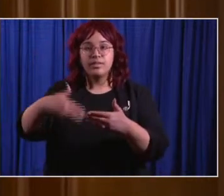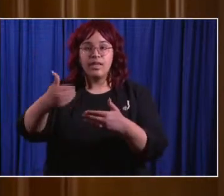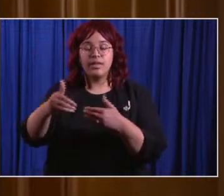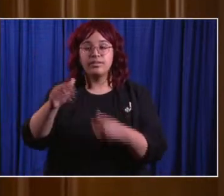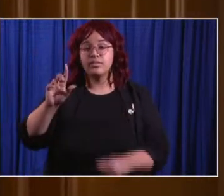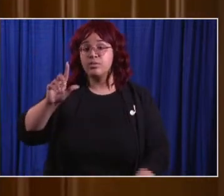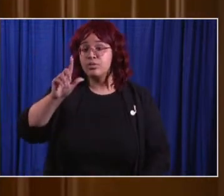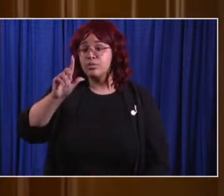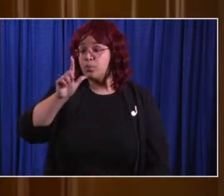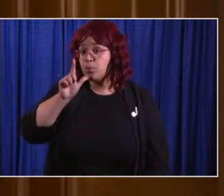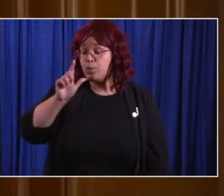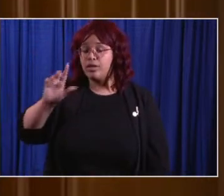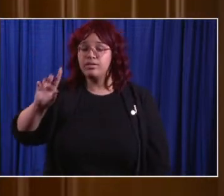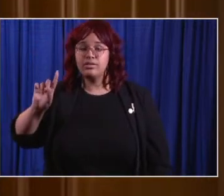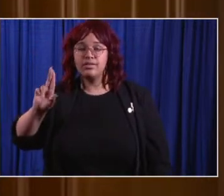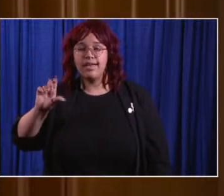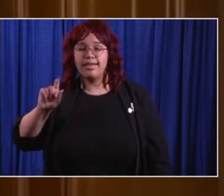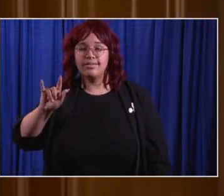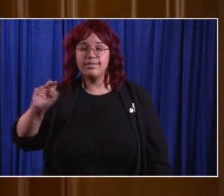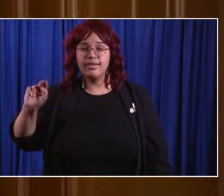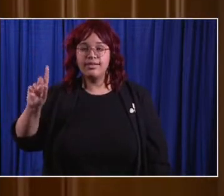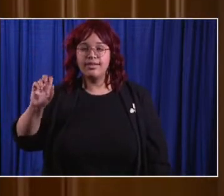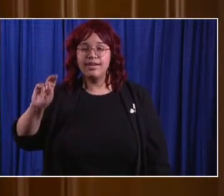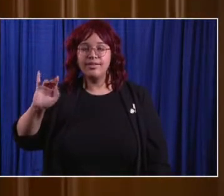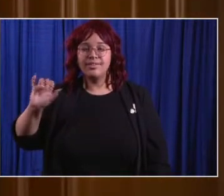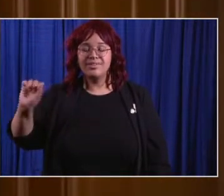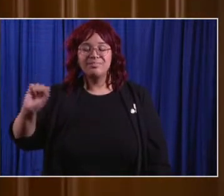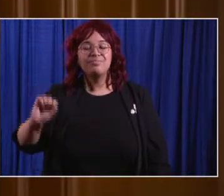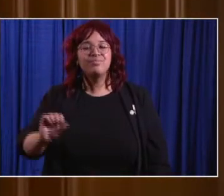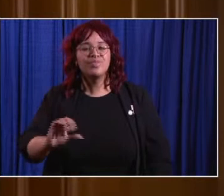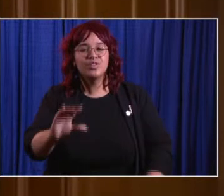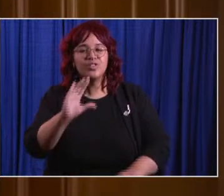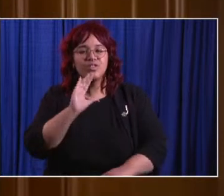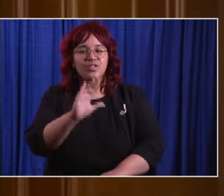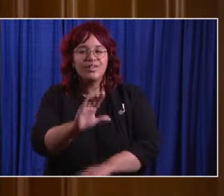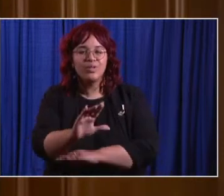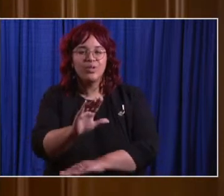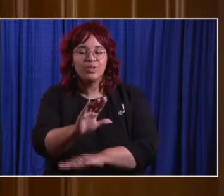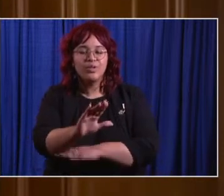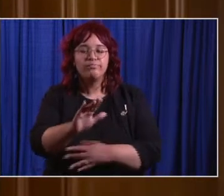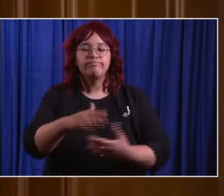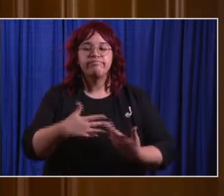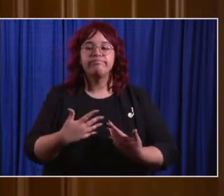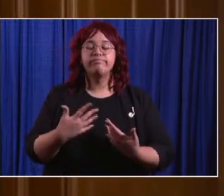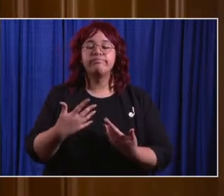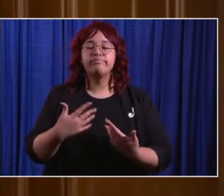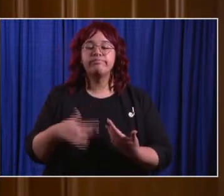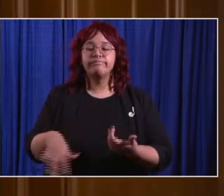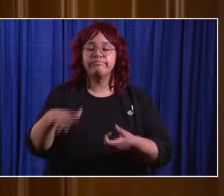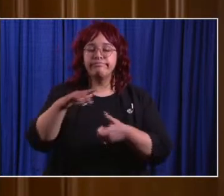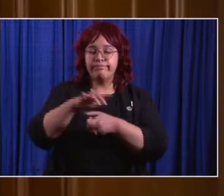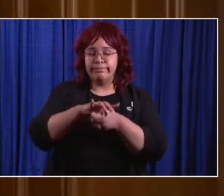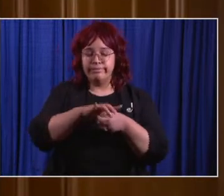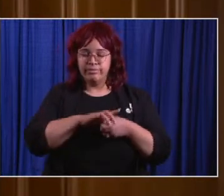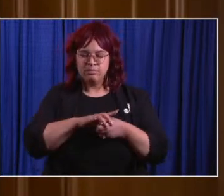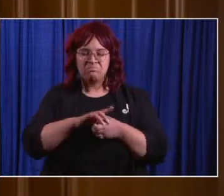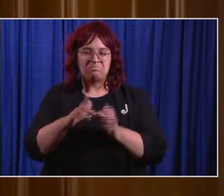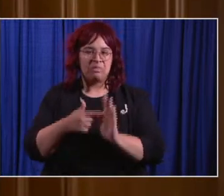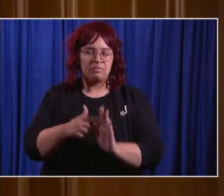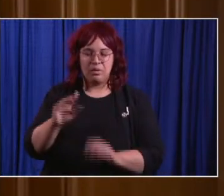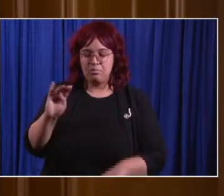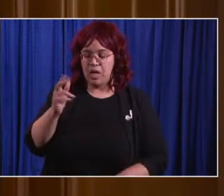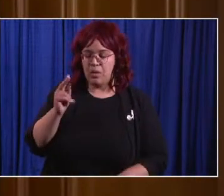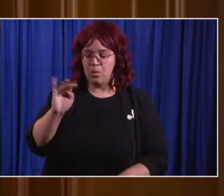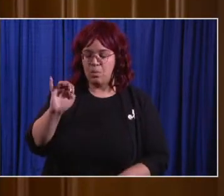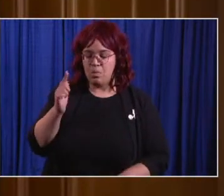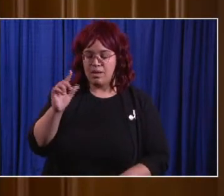Good afternoon, Governor. Thanks for briefing us today. In reviewing local vaccination rates, Mahoney Matters has found local health officials administered fewer doses